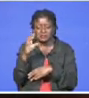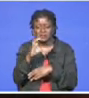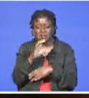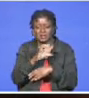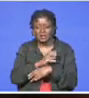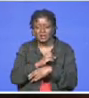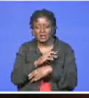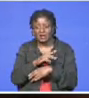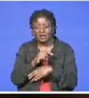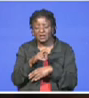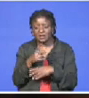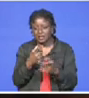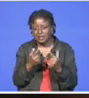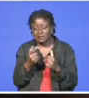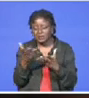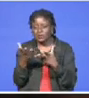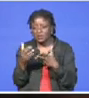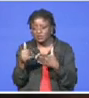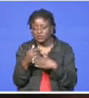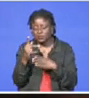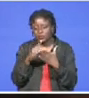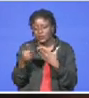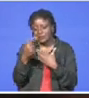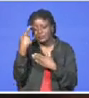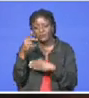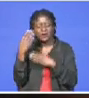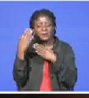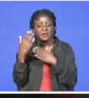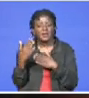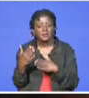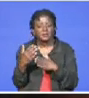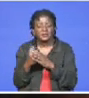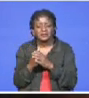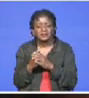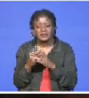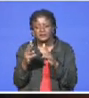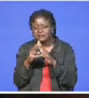wanted to do his program, Bahamians. And it was a very intriguing and informative program for me.